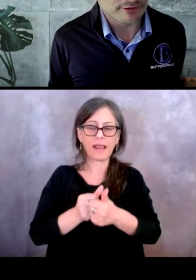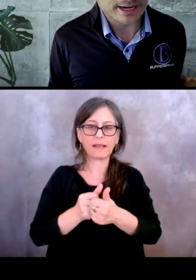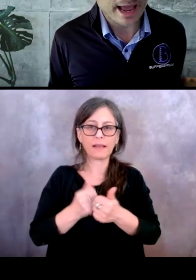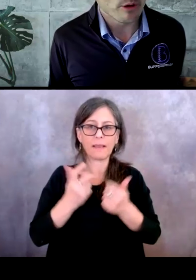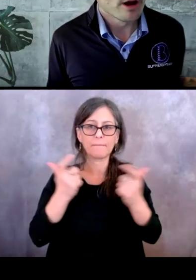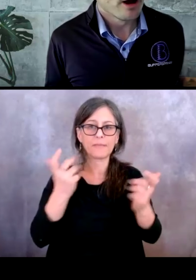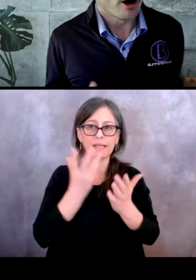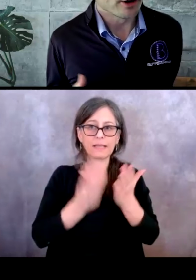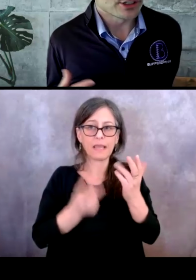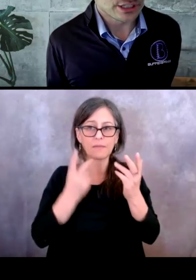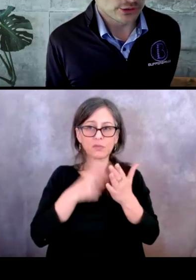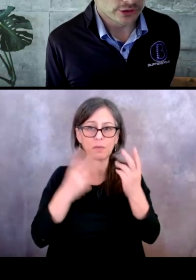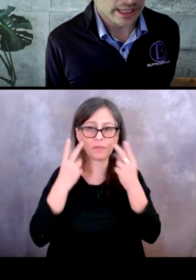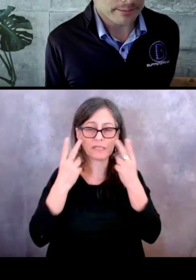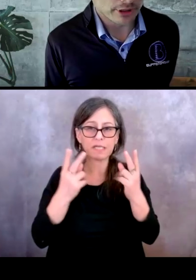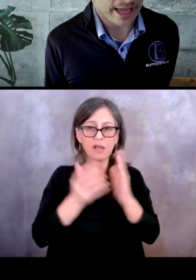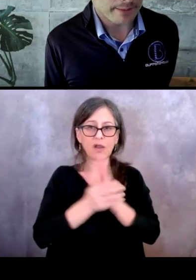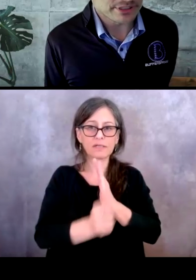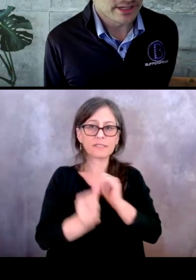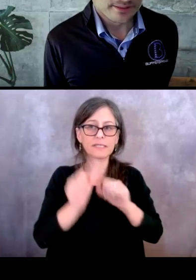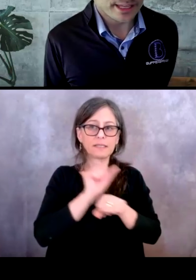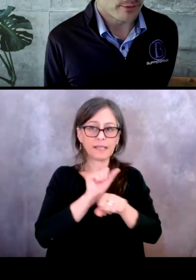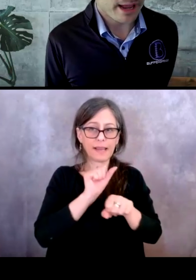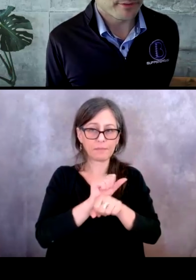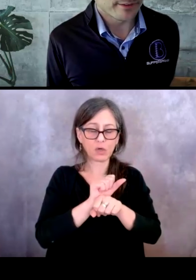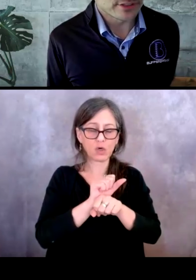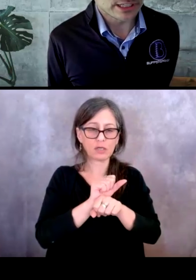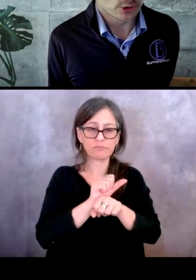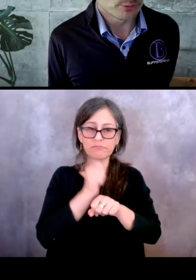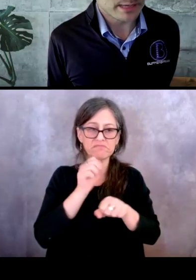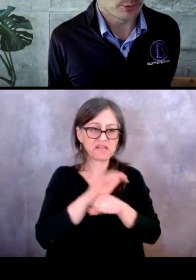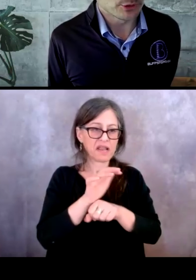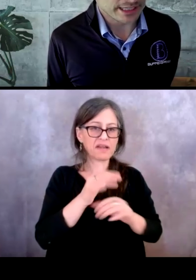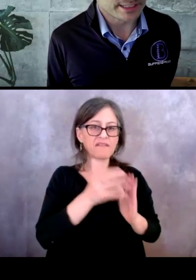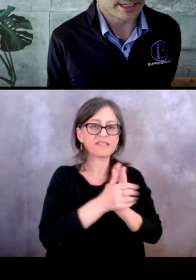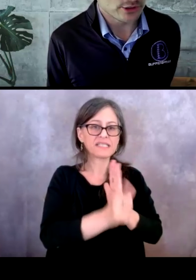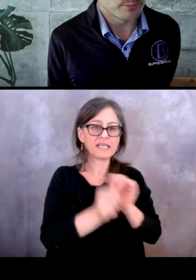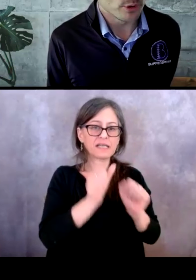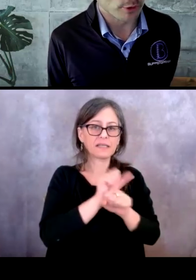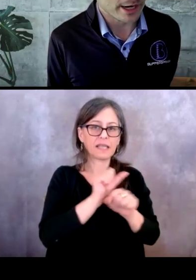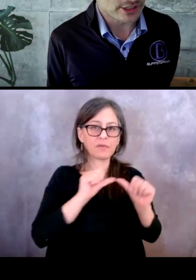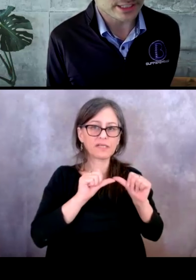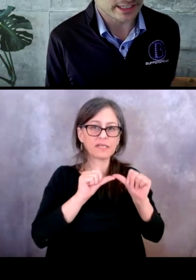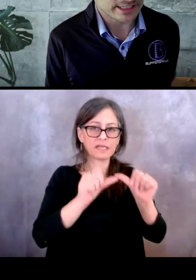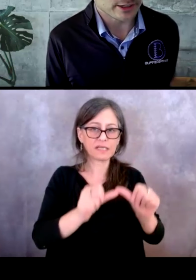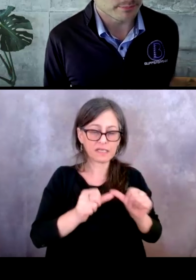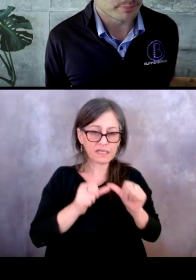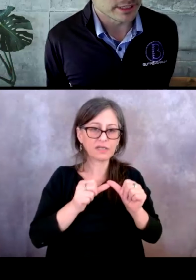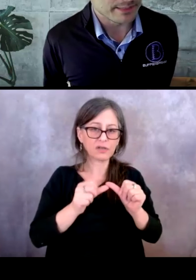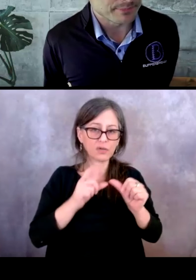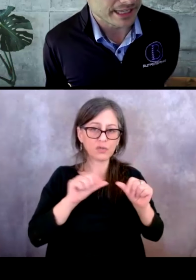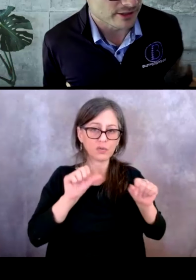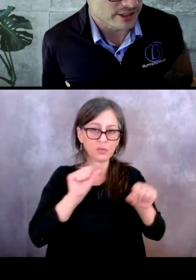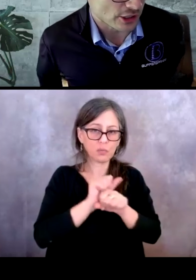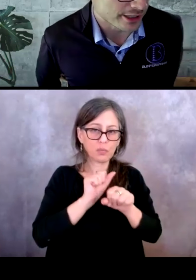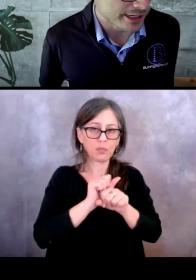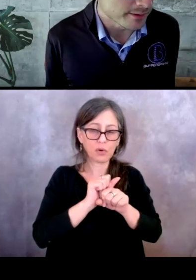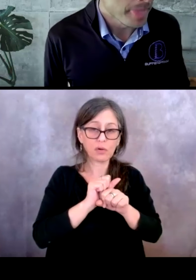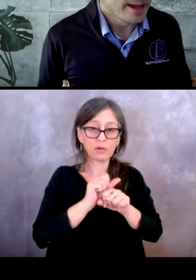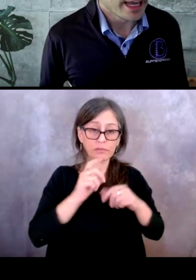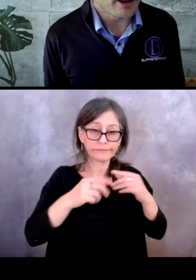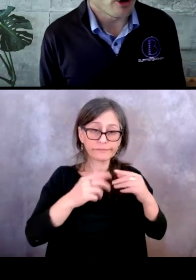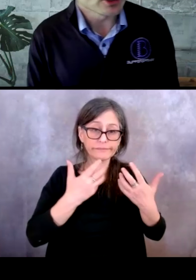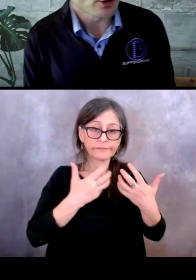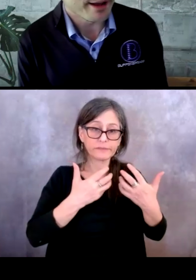that we see right now are skilled labor gaps. They don't have enough skilled people to continue to move wrenches and continue to keep the gears